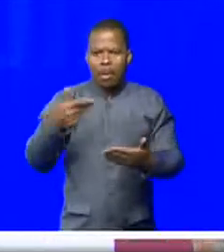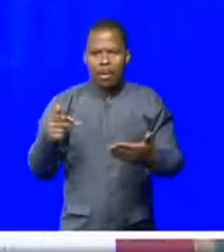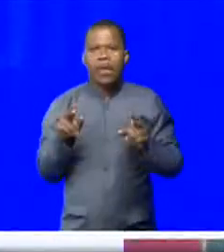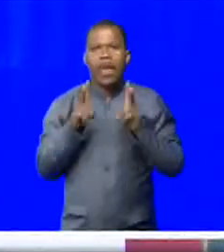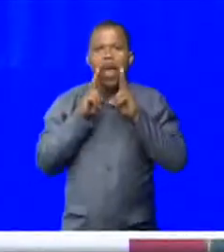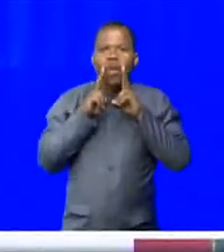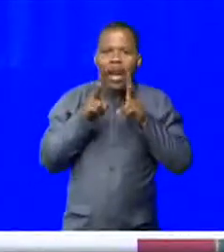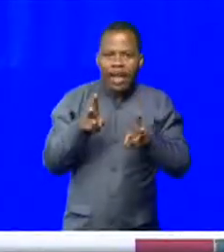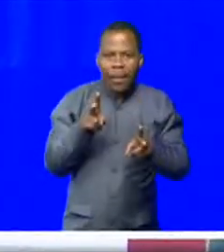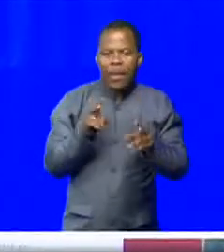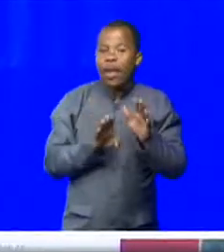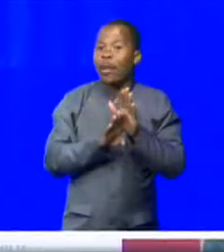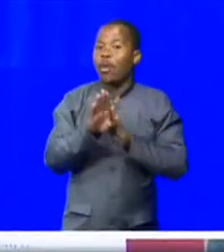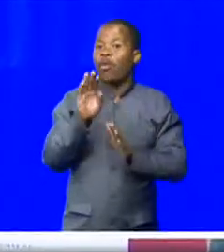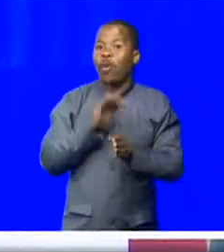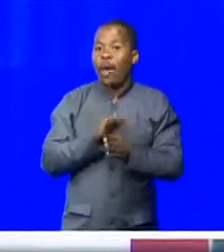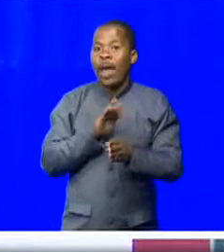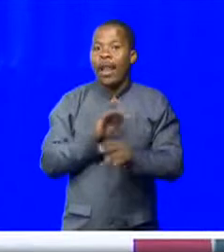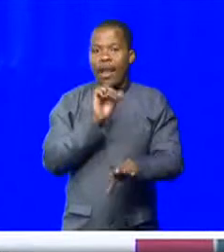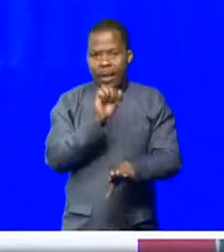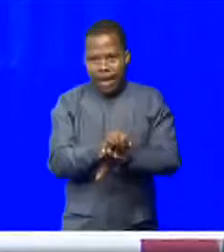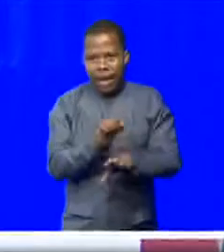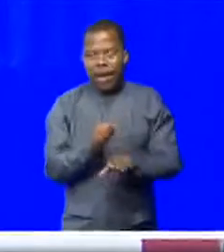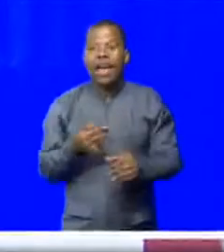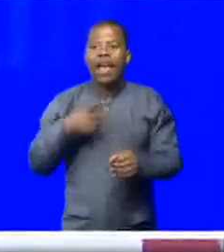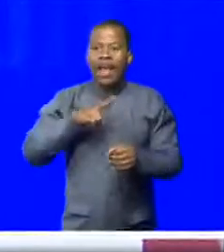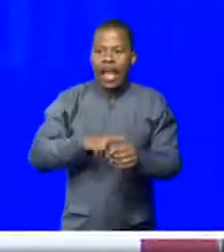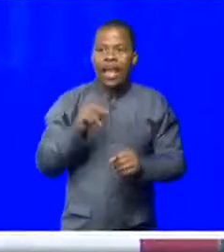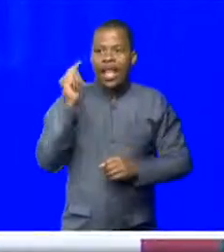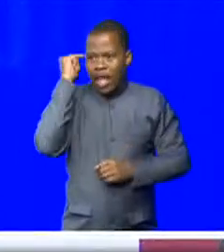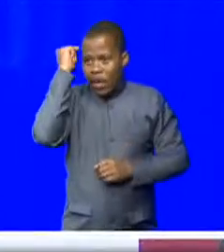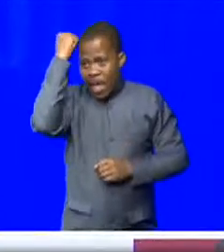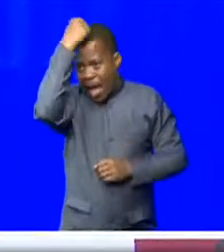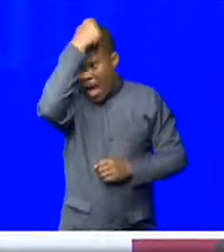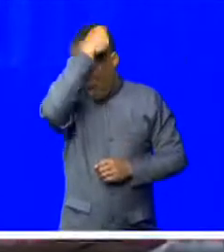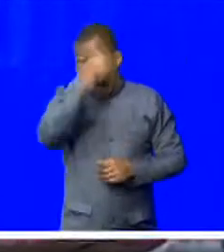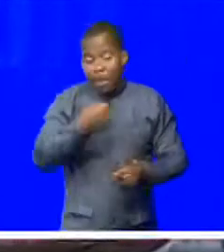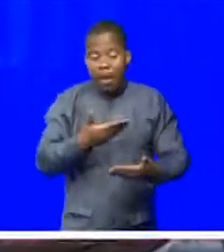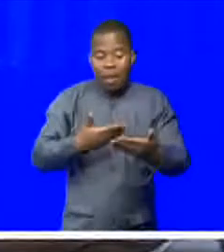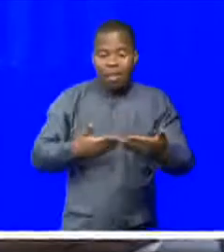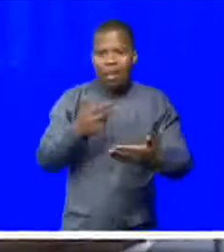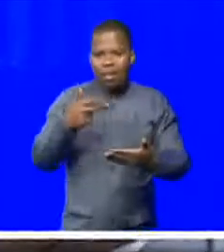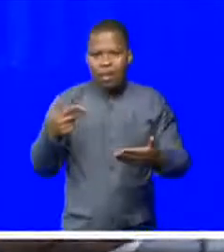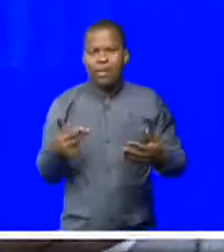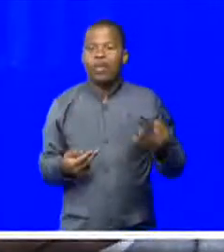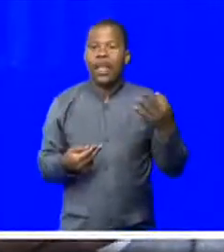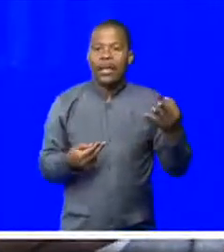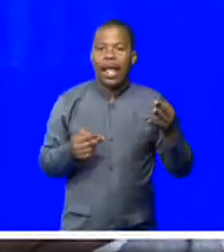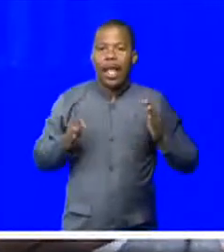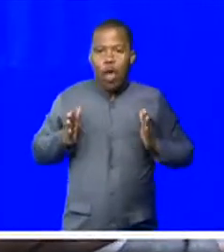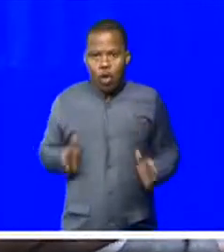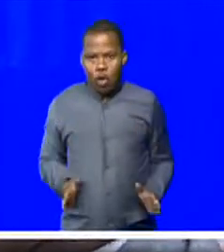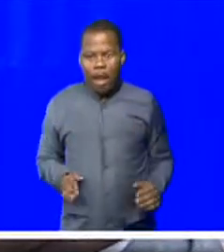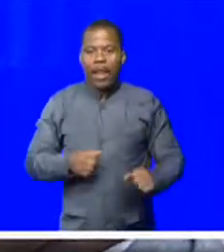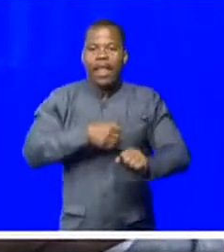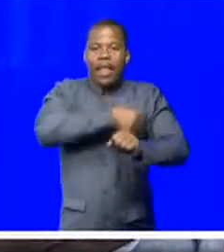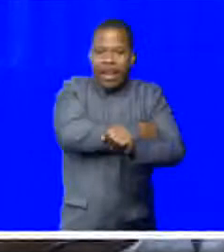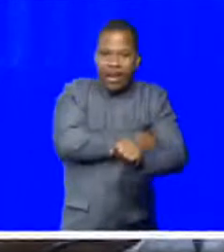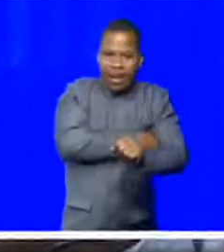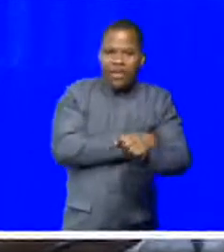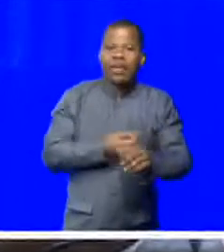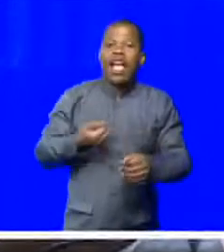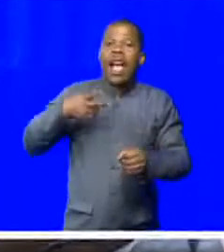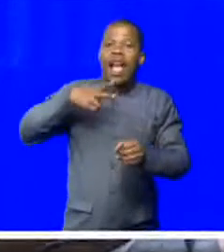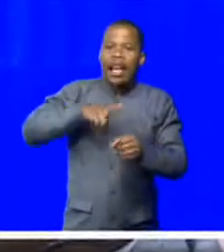in the region. His Majesty the King also signed a protocol against trafficking in persons, which provides